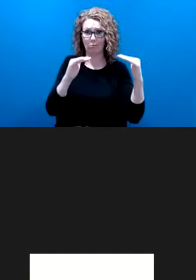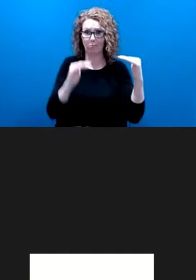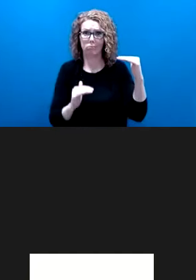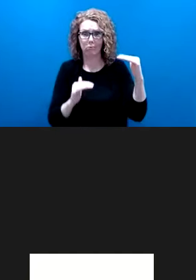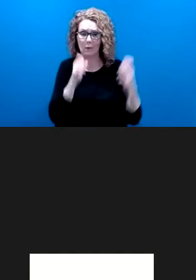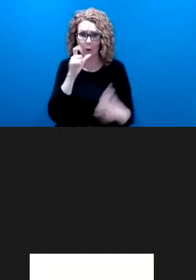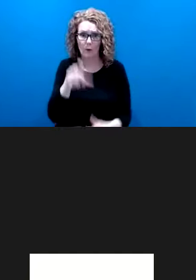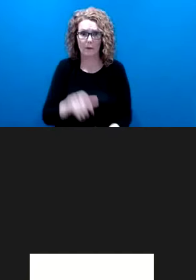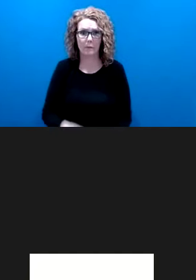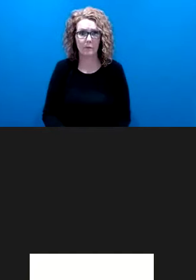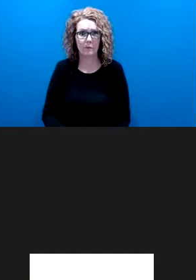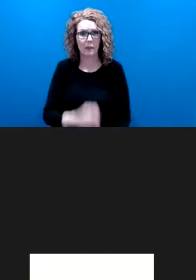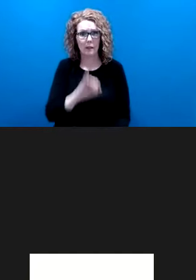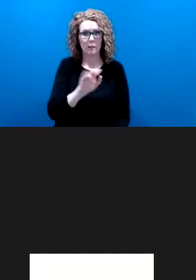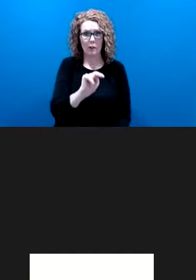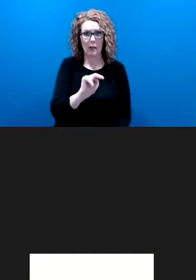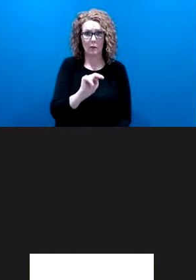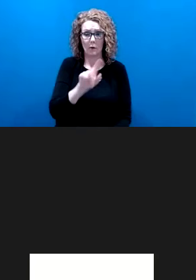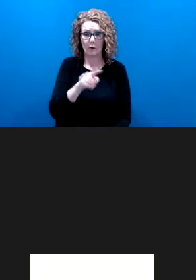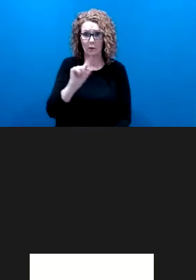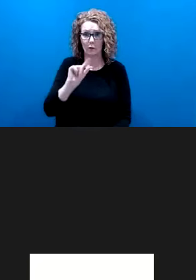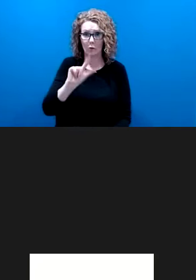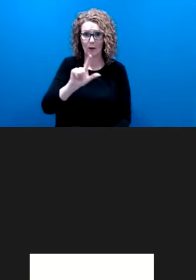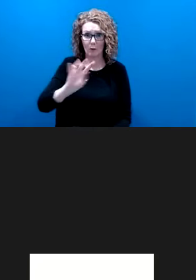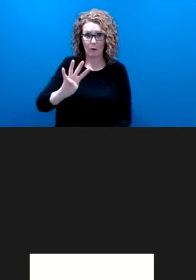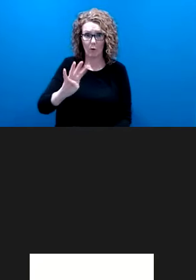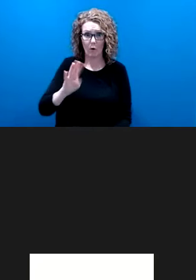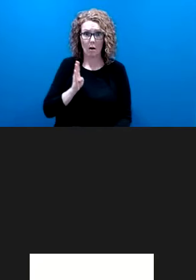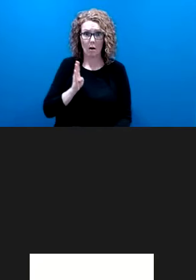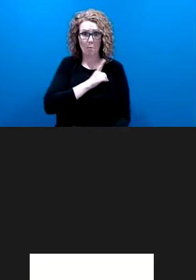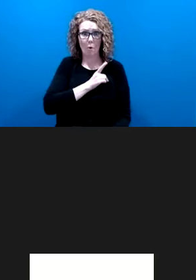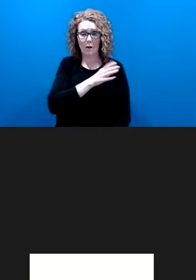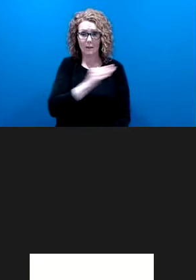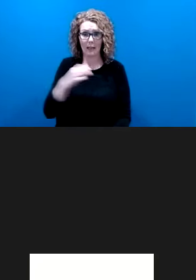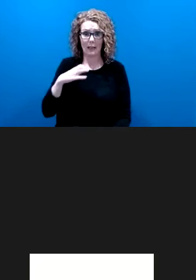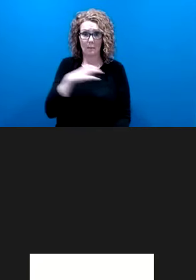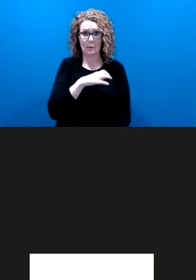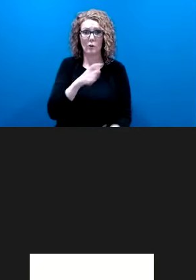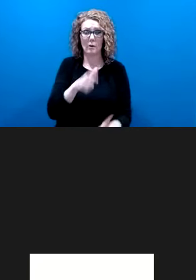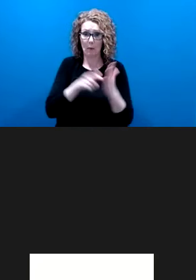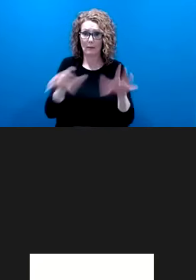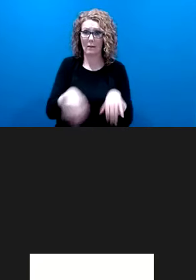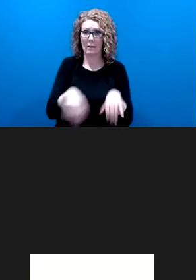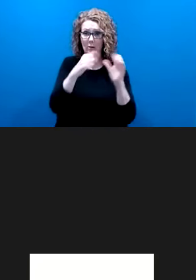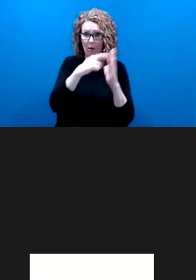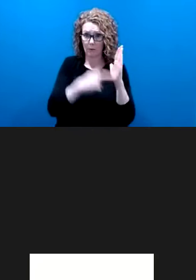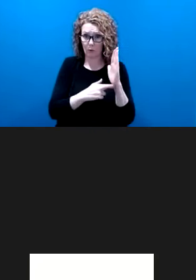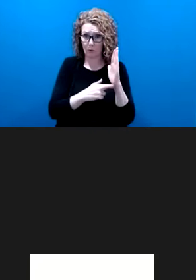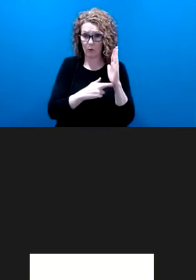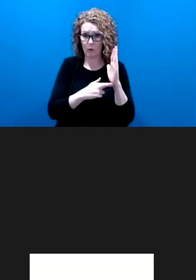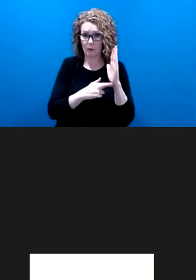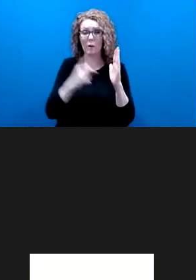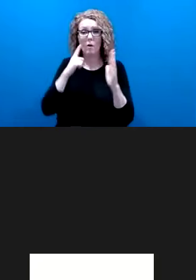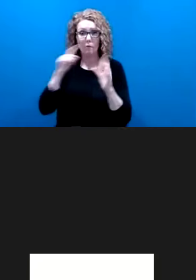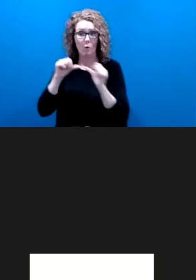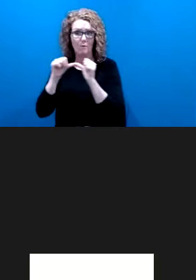1st, 2024, boards and commissions must adopt rules surrounding health equity,